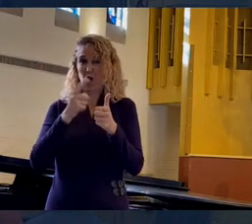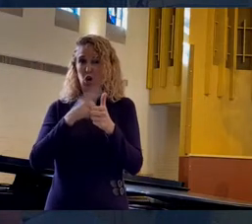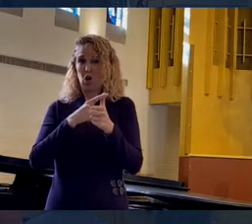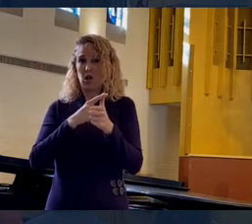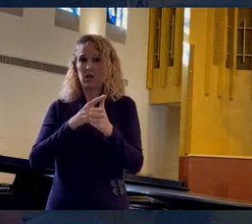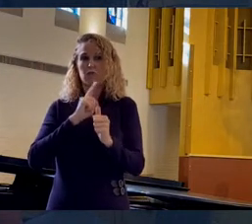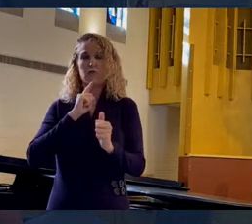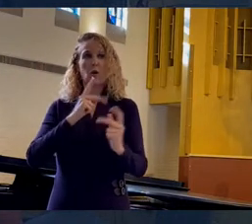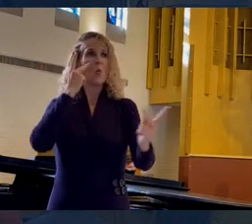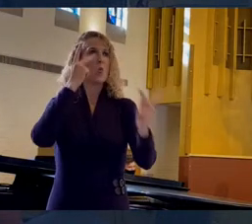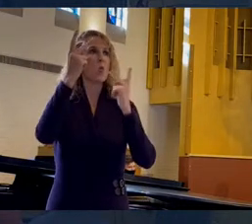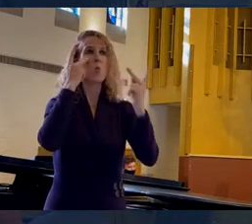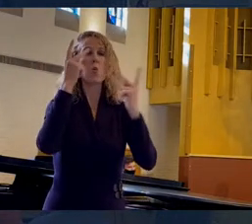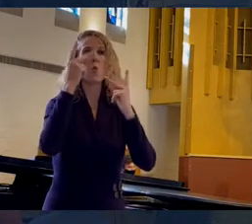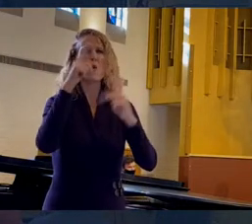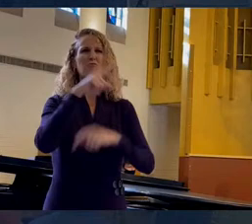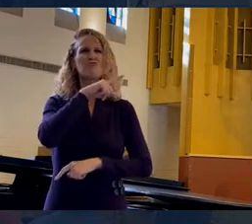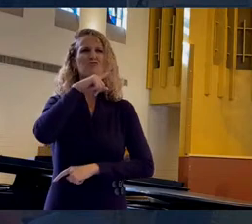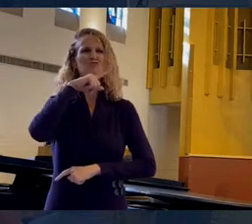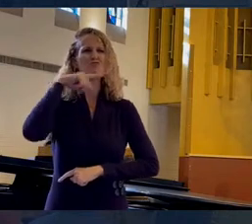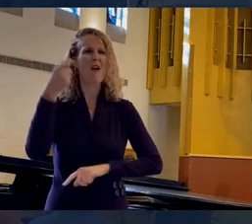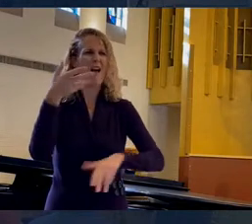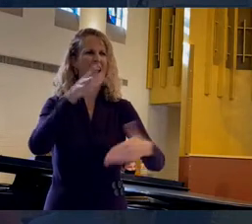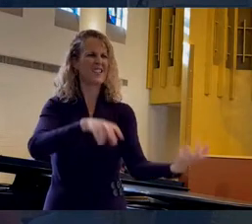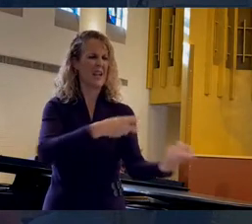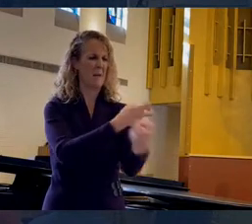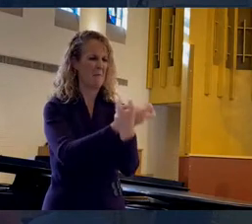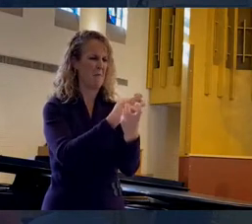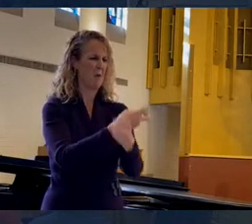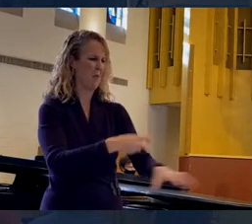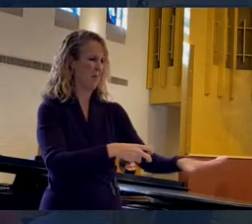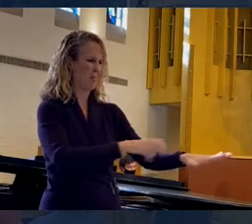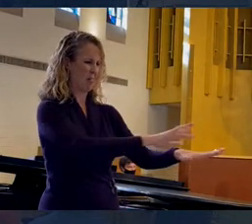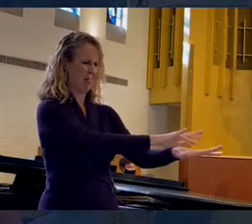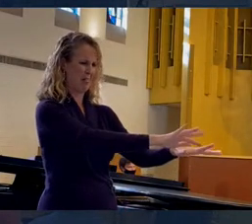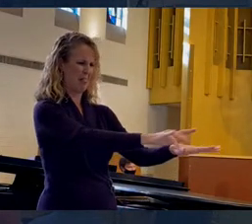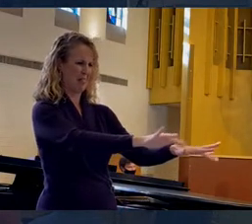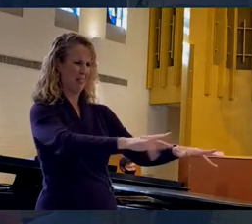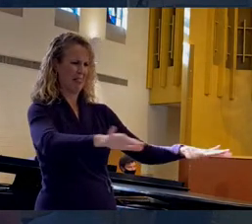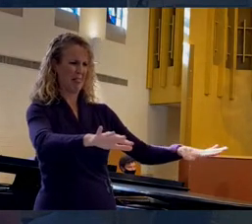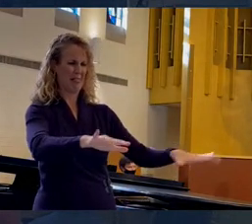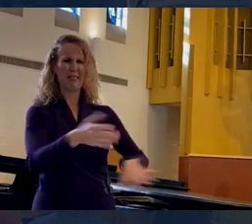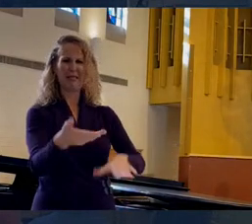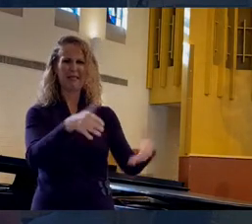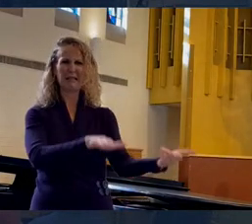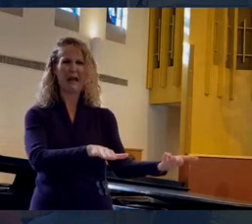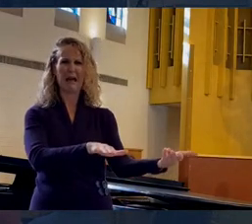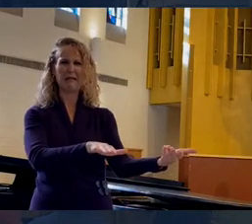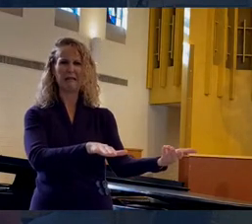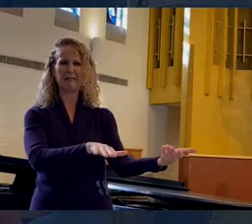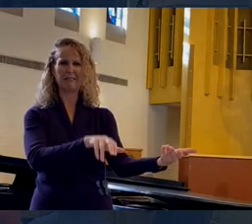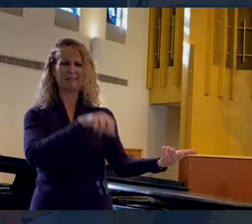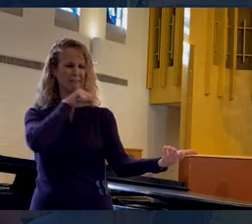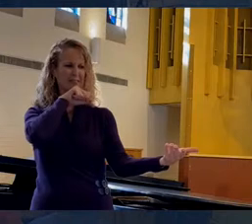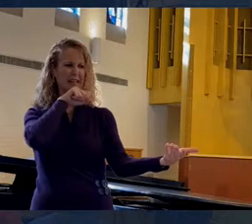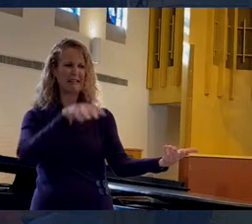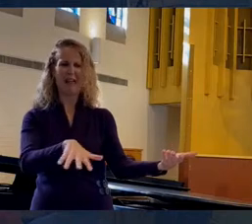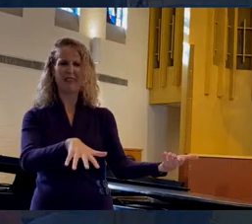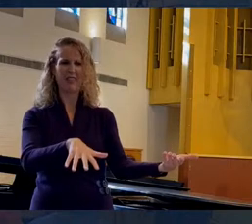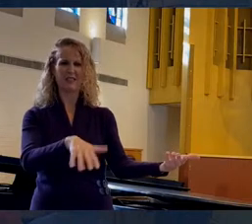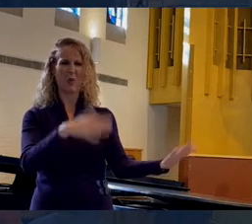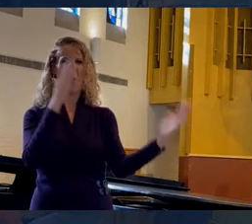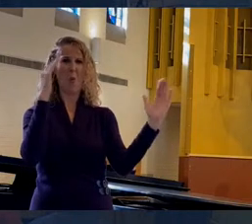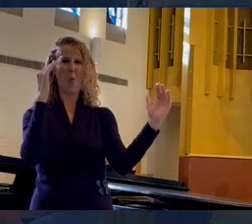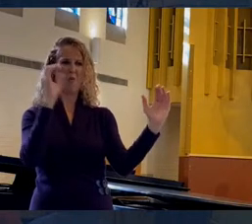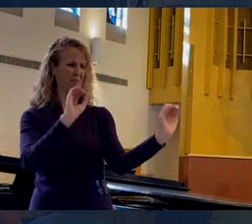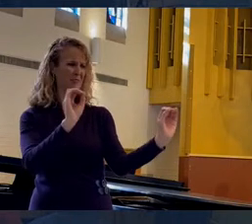so visual. Dry, dead bones. Oh, how dry they are. It's dead. There's not a lot of